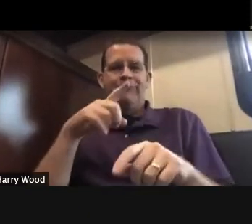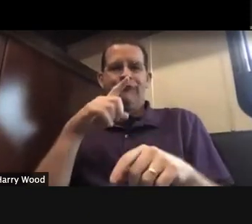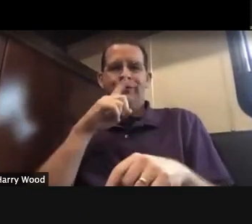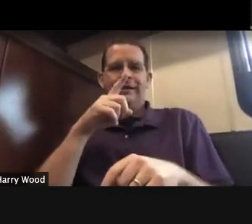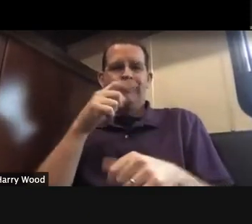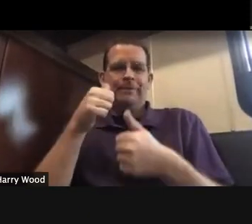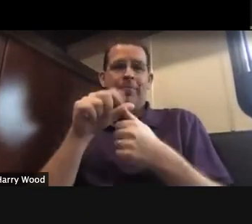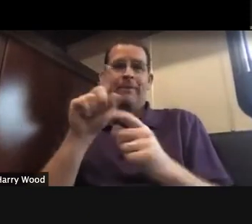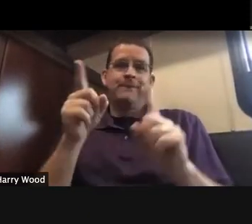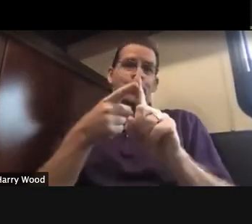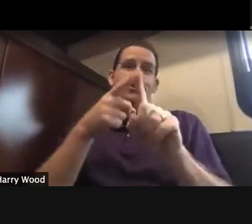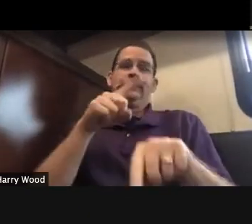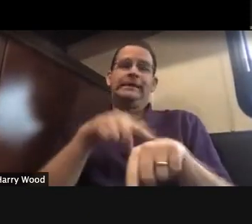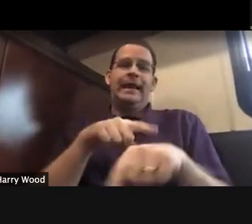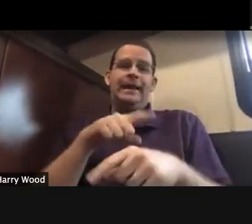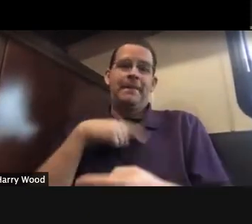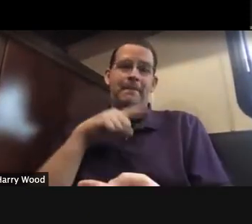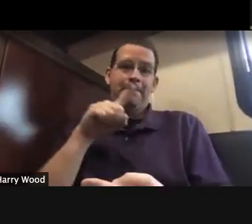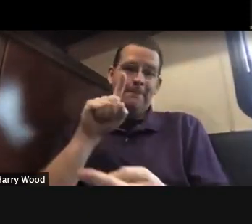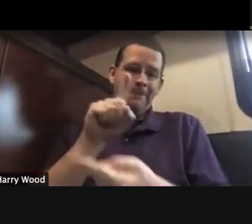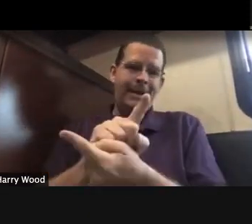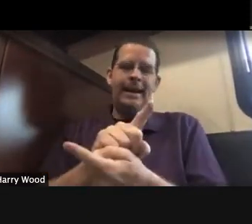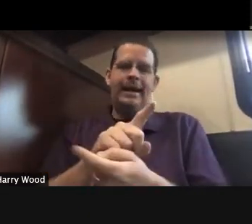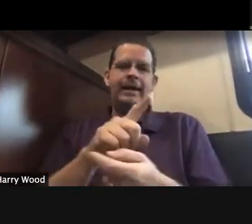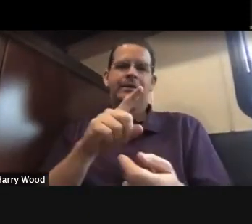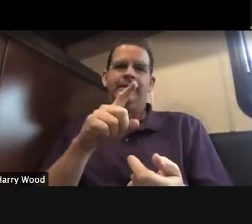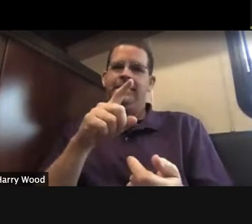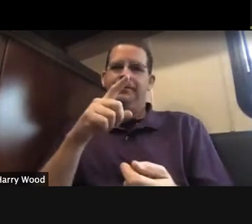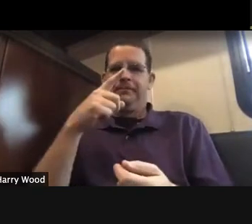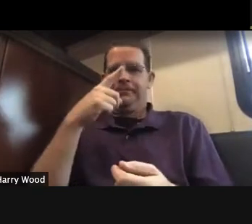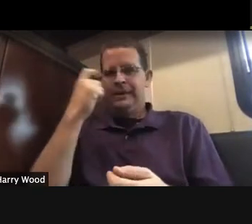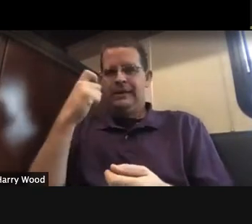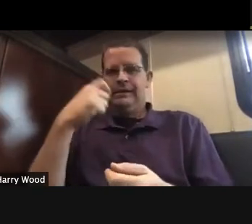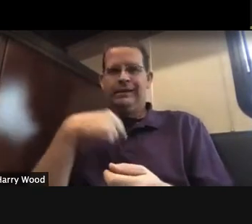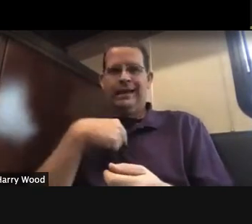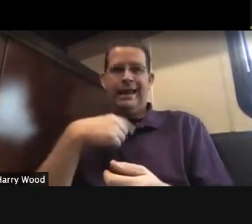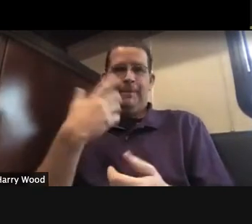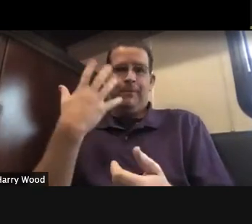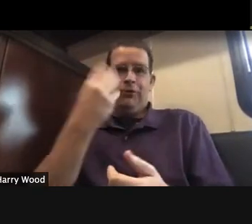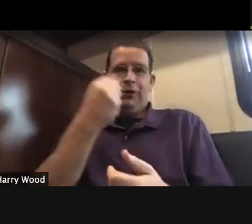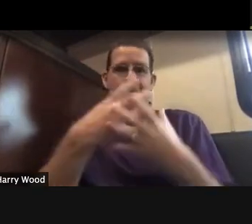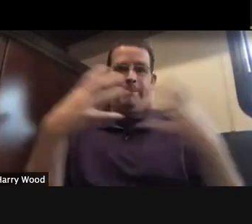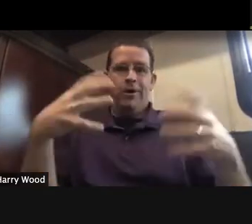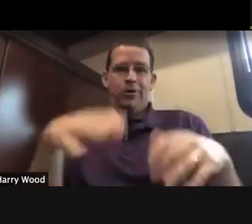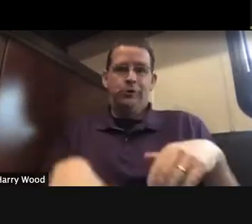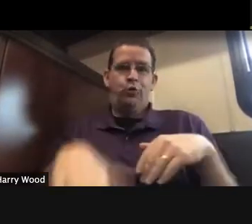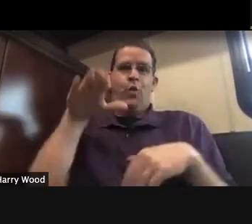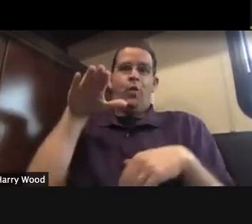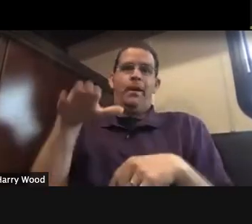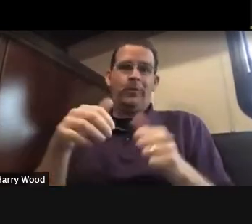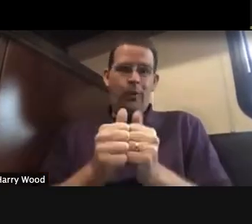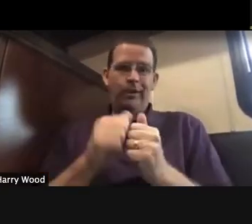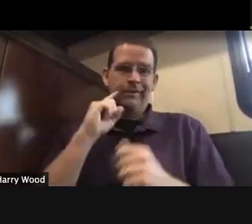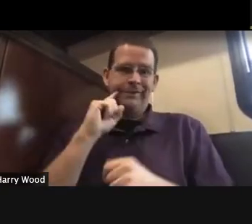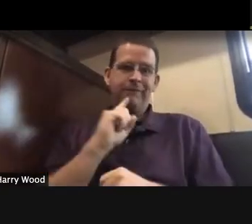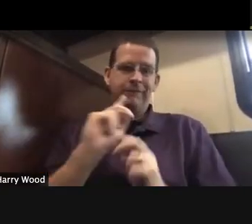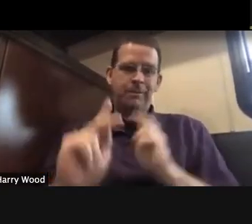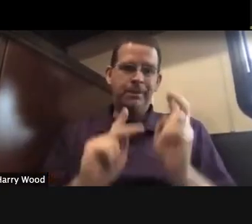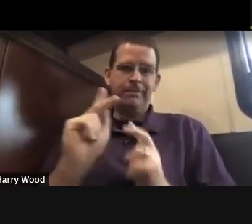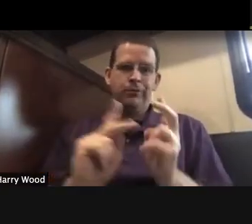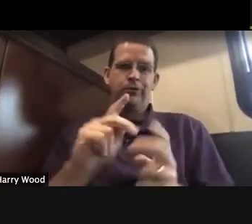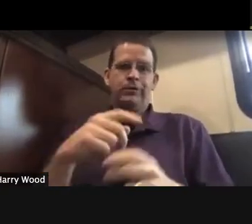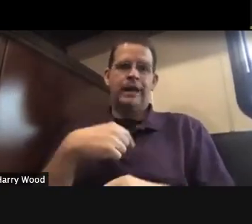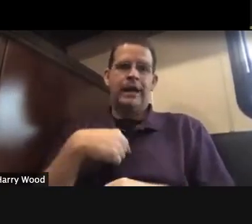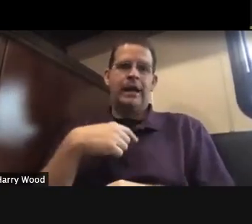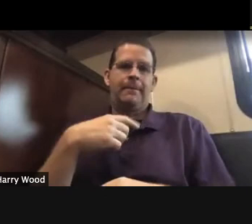question of you. This is Harry. Um, really, I, I can't really remember the first time that I met,